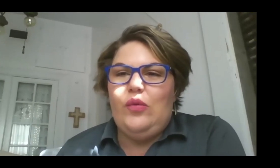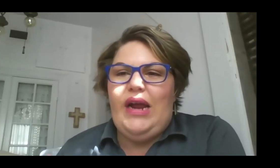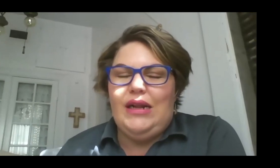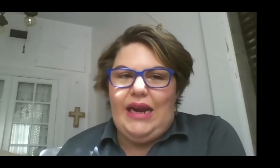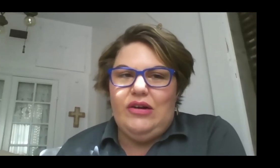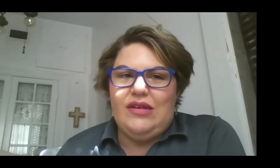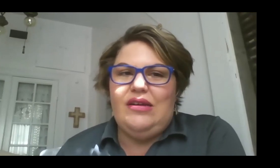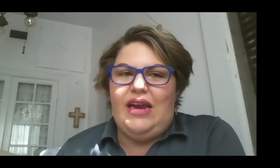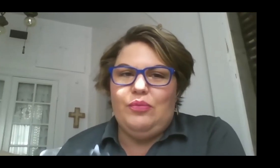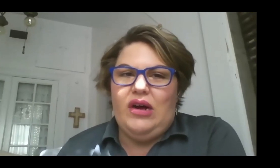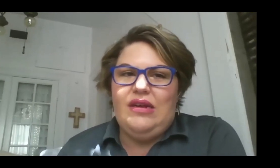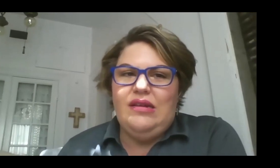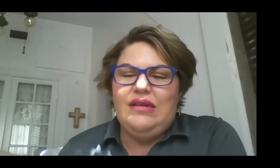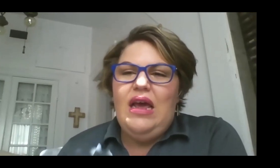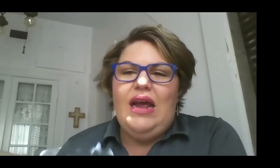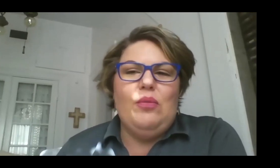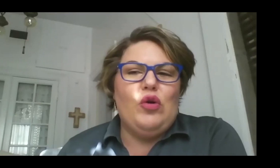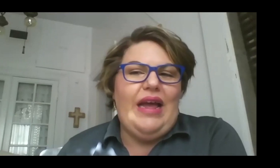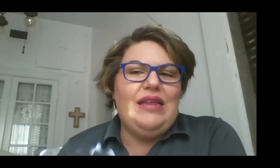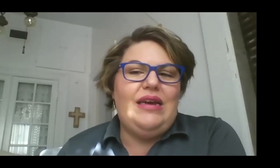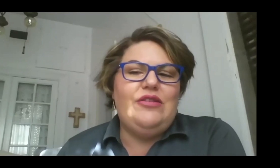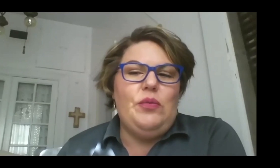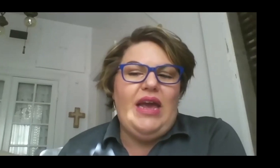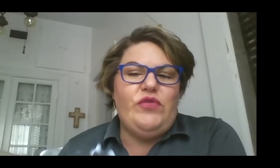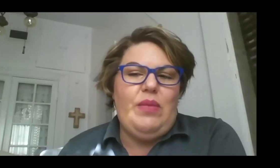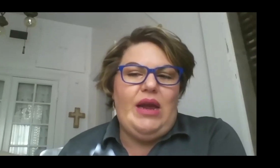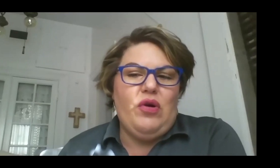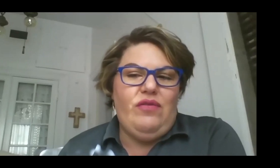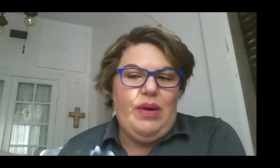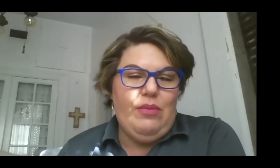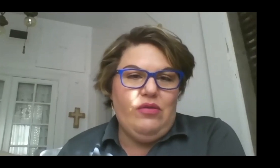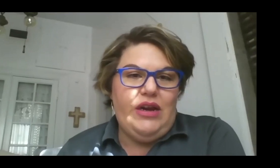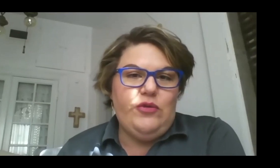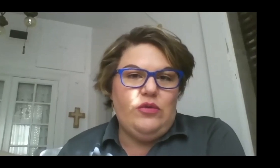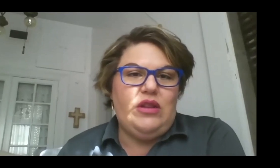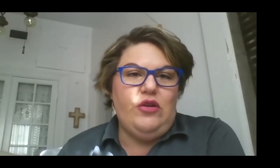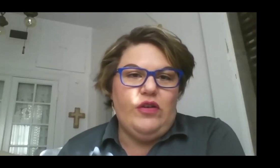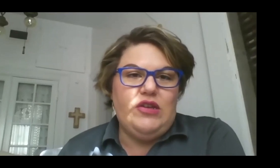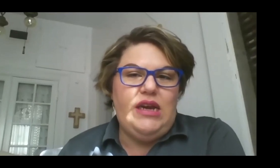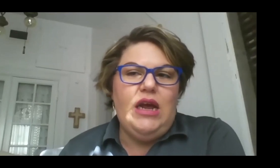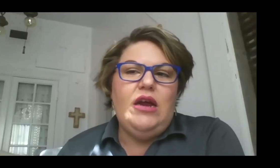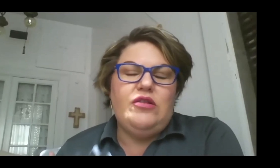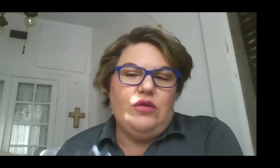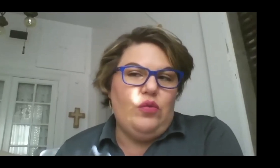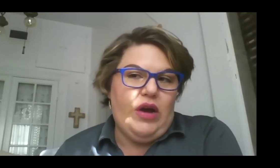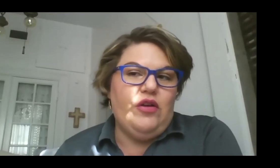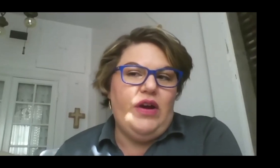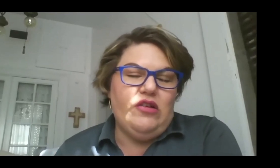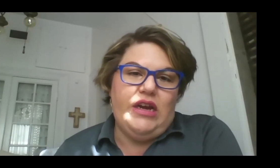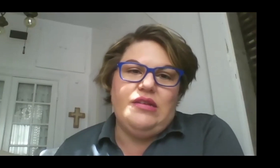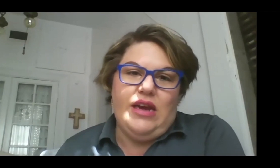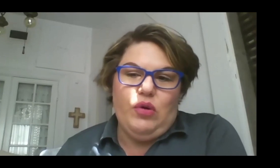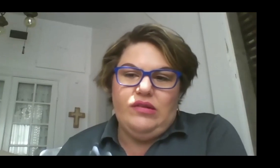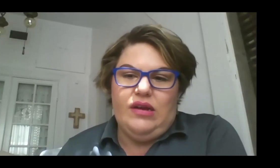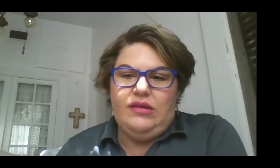longer you wait, the later it's going to take to process, and the more likely it is you may have to make private payment arrangements with the university while your financial